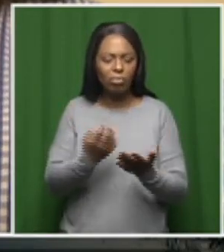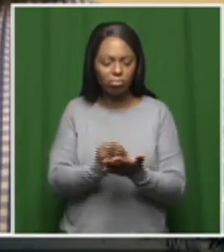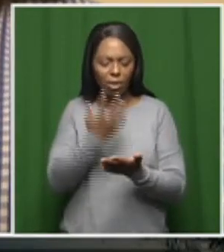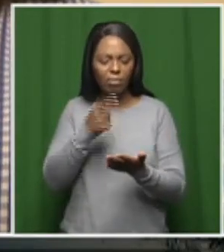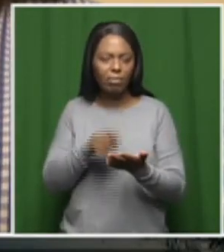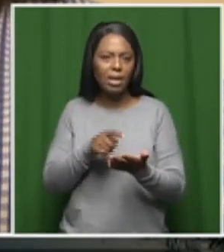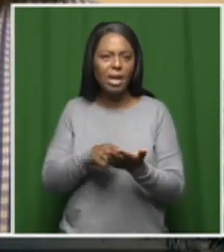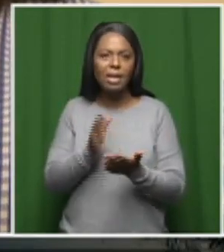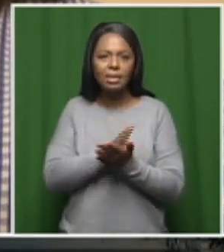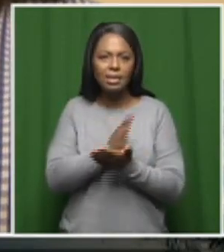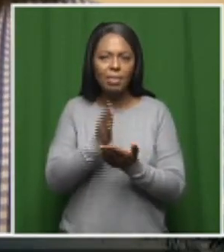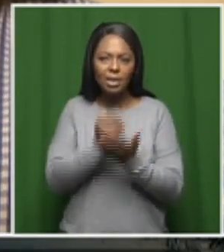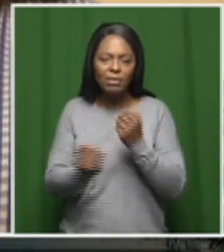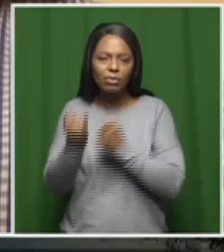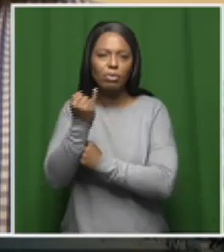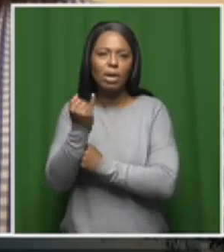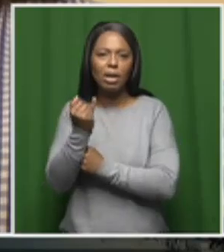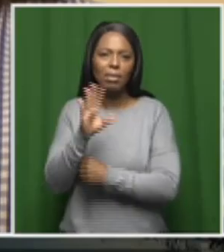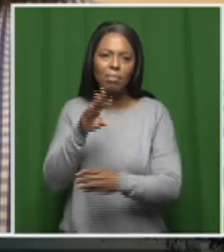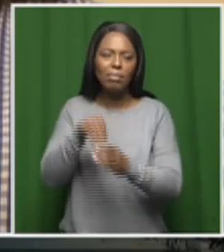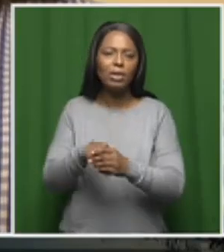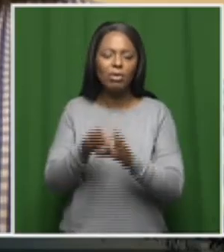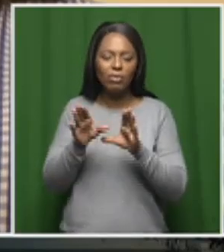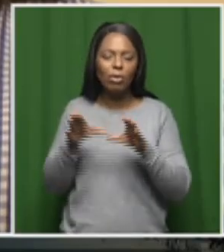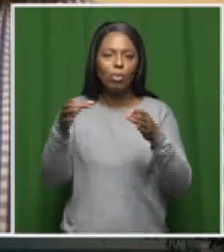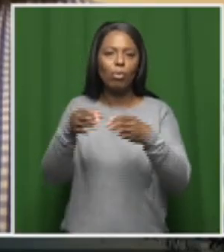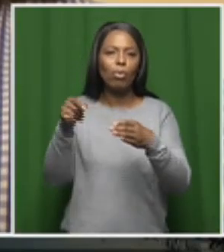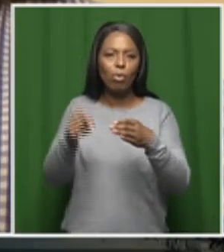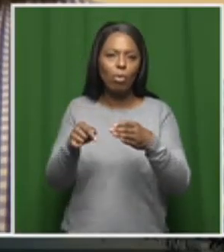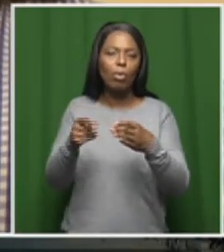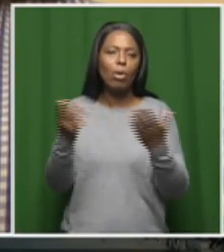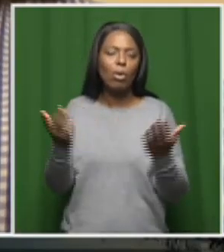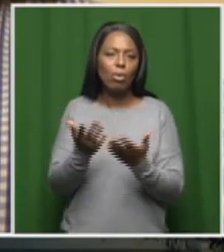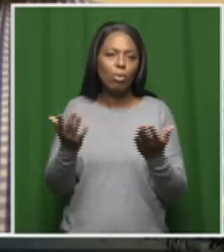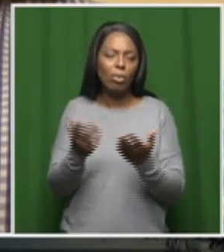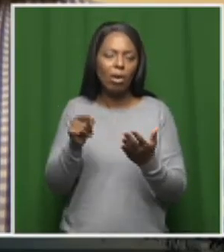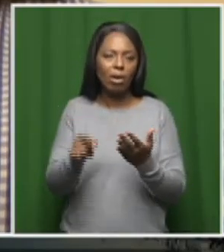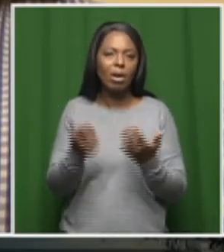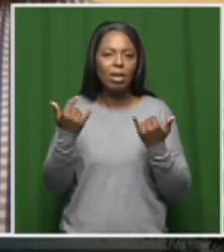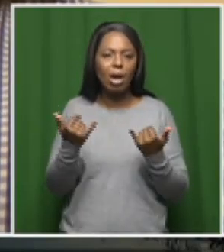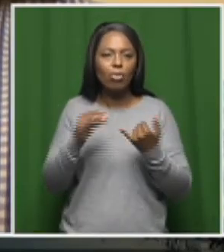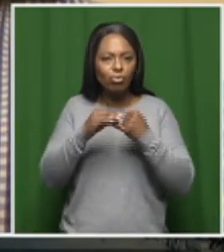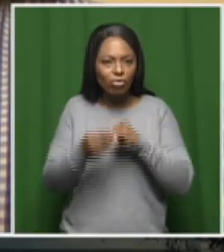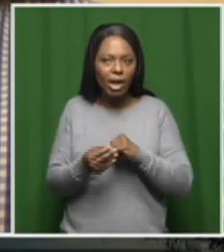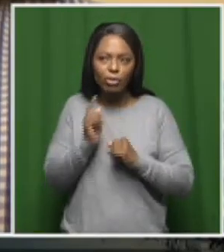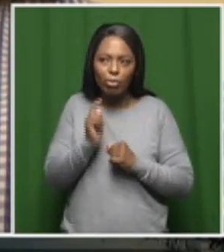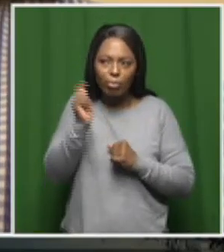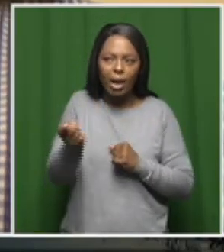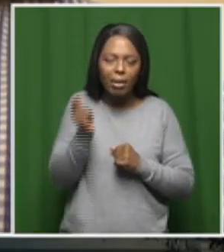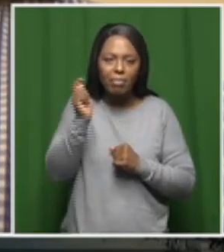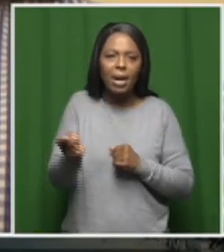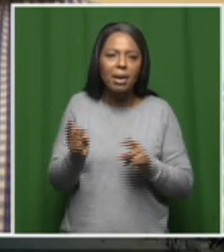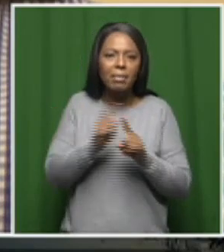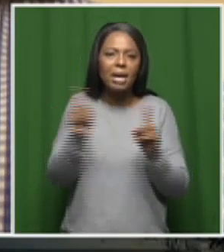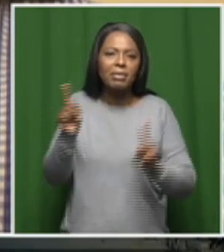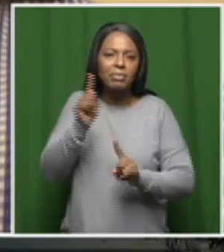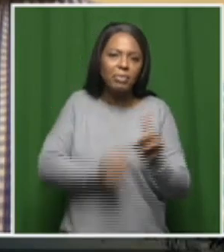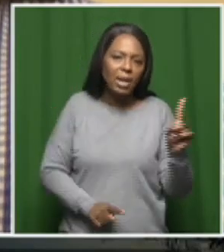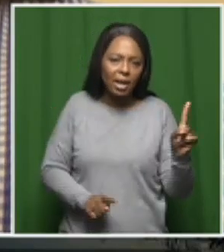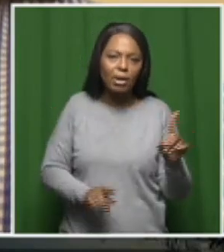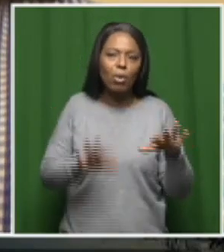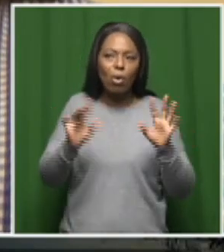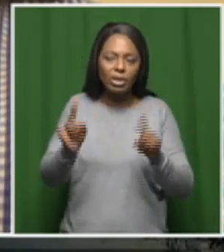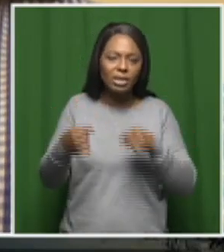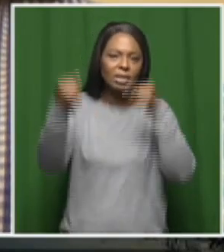these individuals are perhaps a part of that pool where, they have obviously tried, but they have failed, or they have disputed